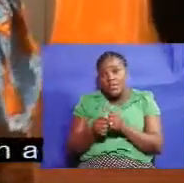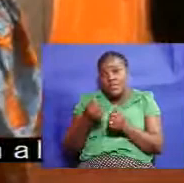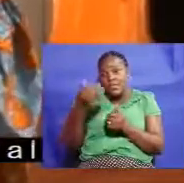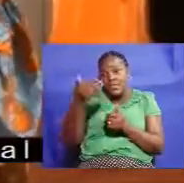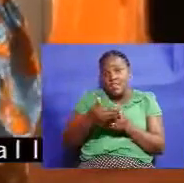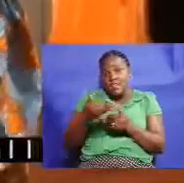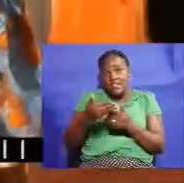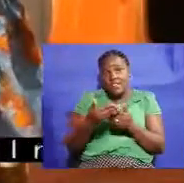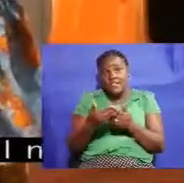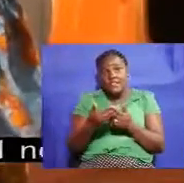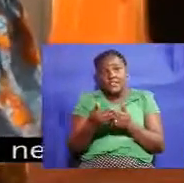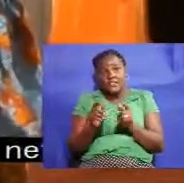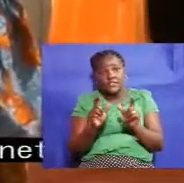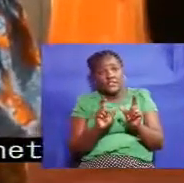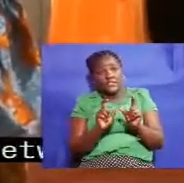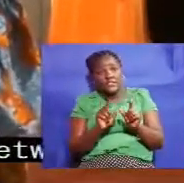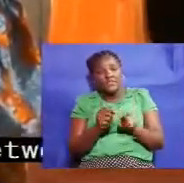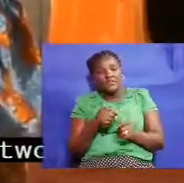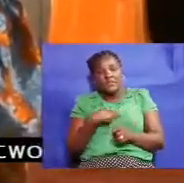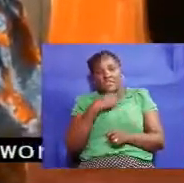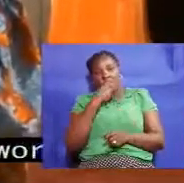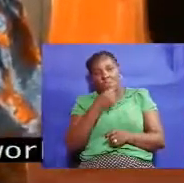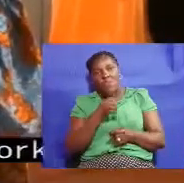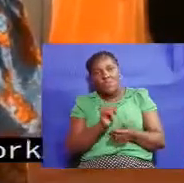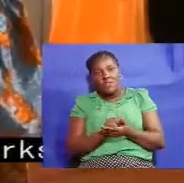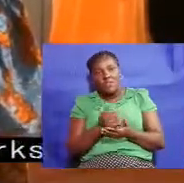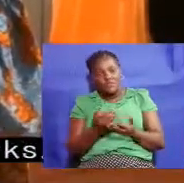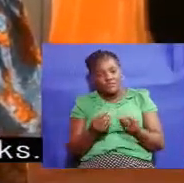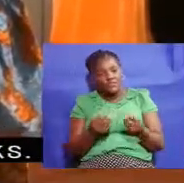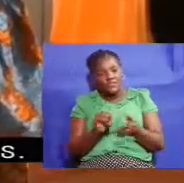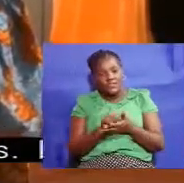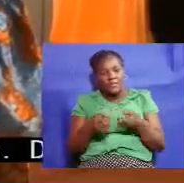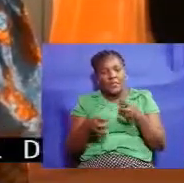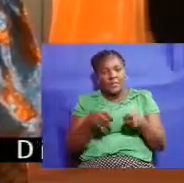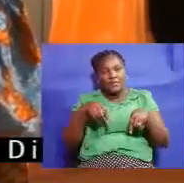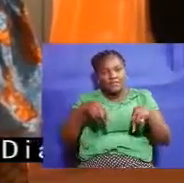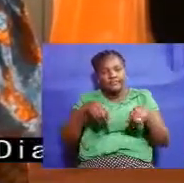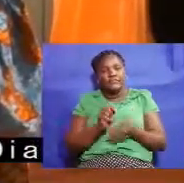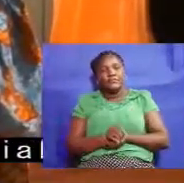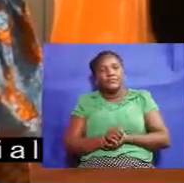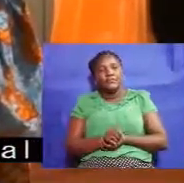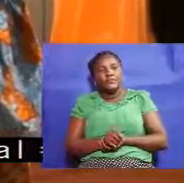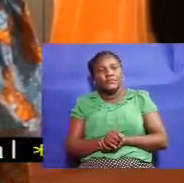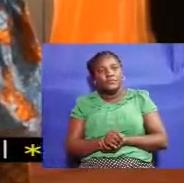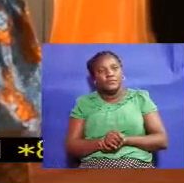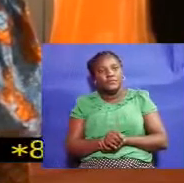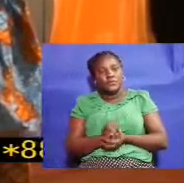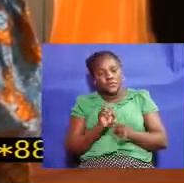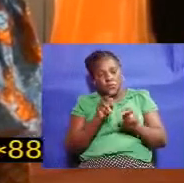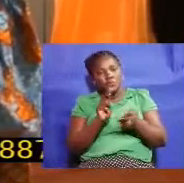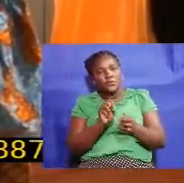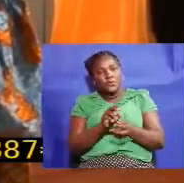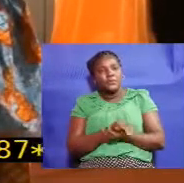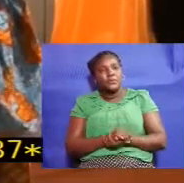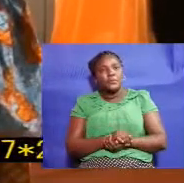Okay. And how about the dinner? Have you settled on which caterer you will contract?